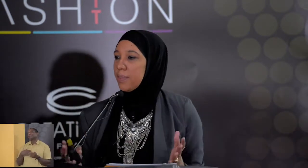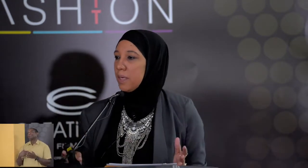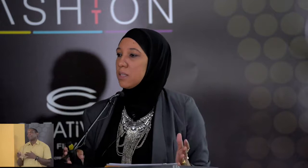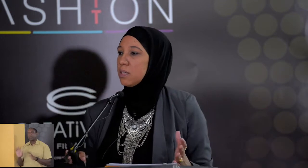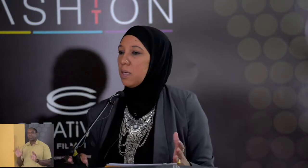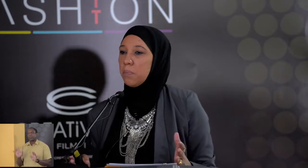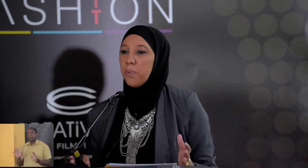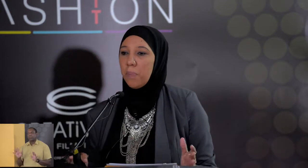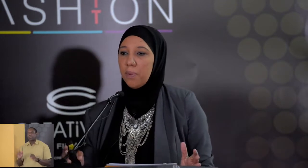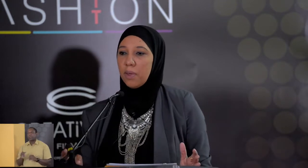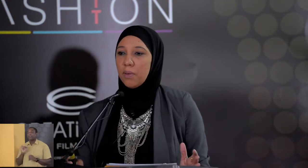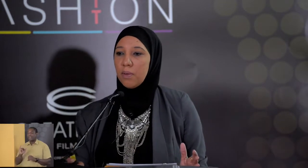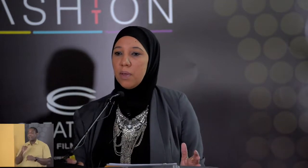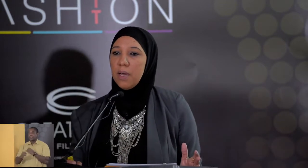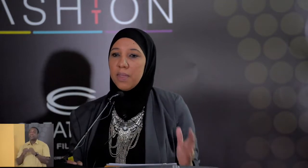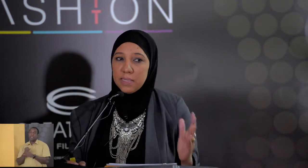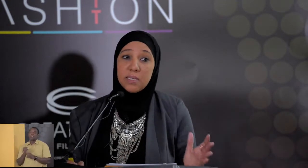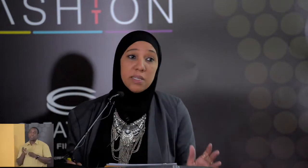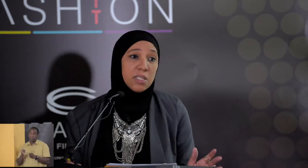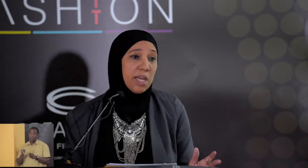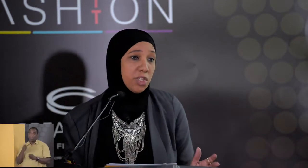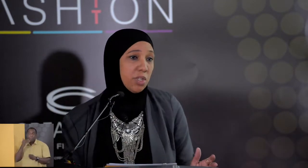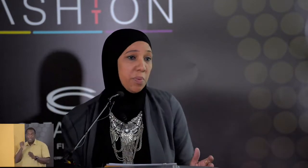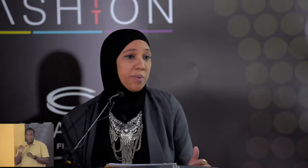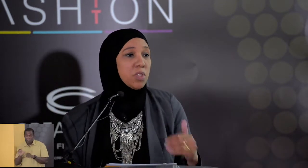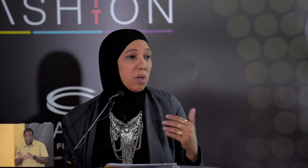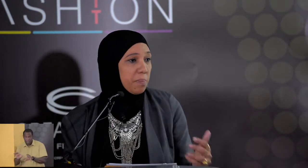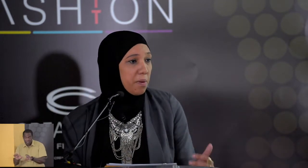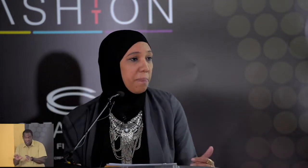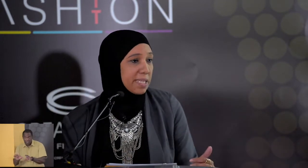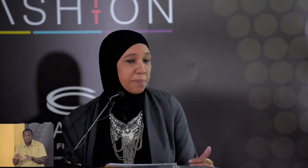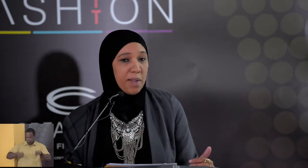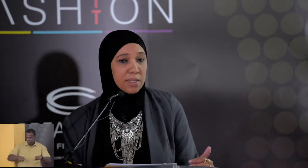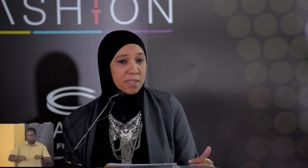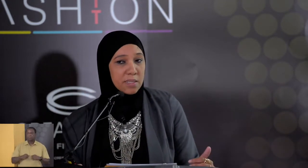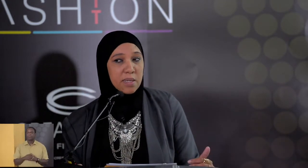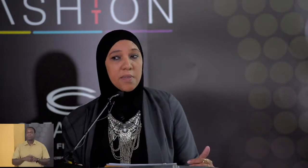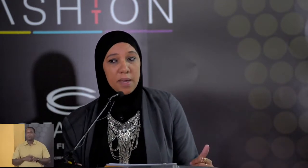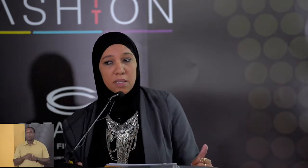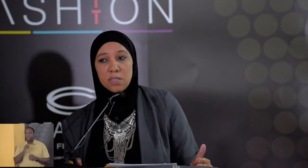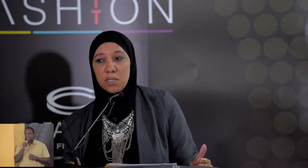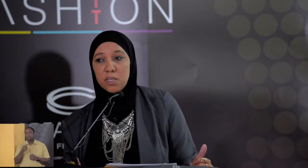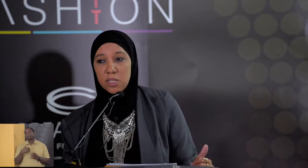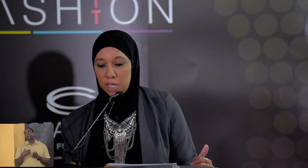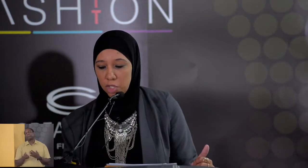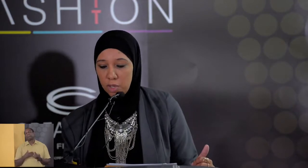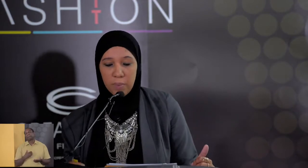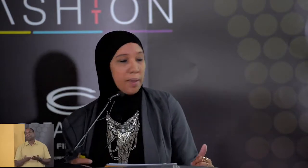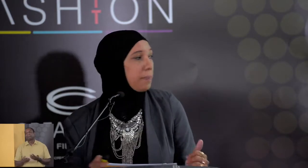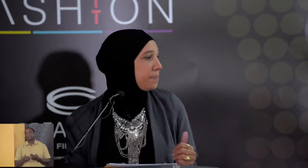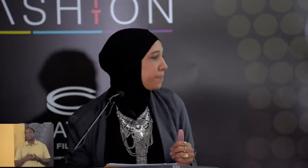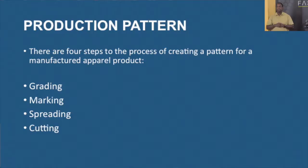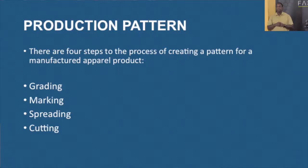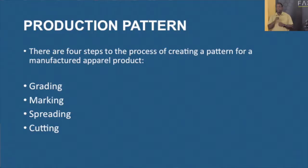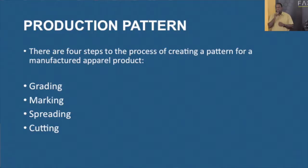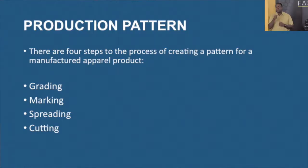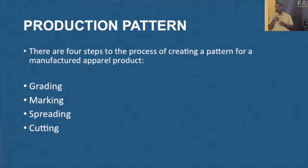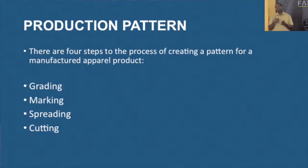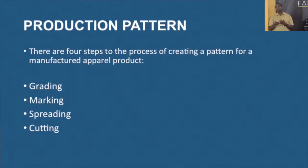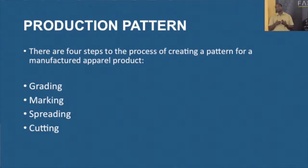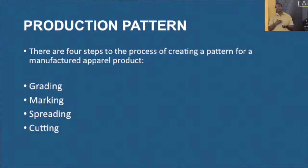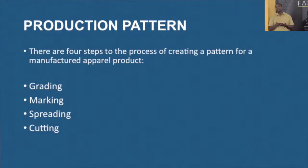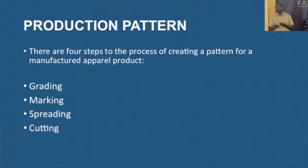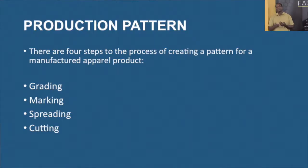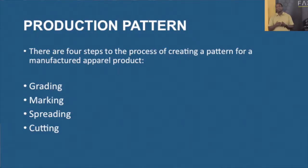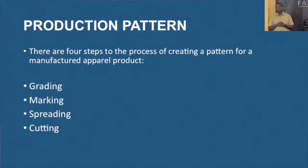to get things done properly. And that's the international way. When you talk about best practice, that is the international way. We